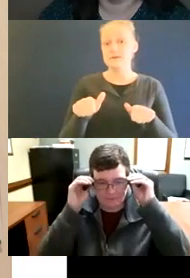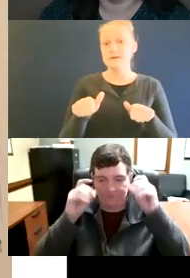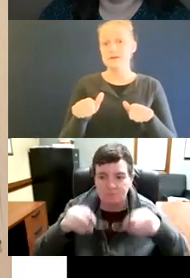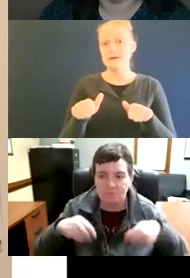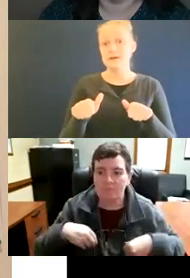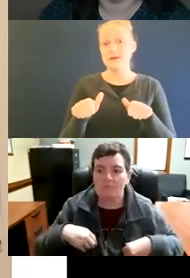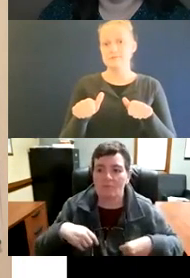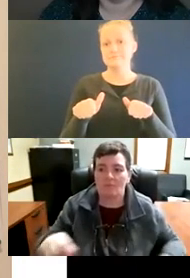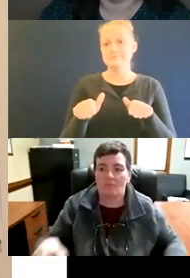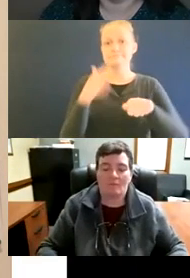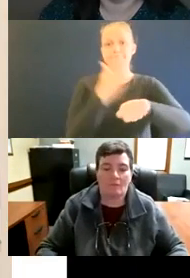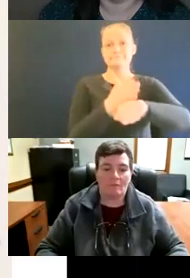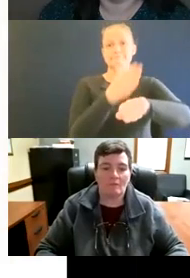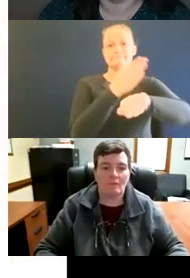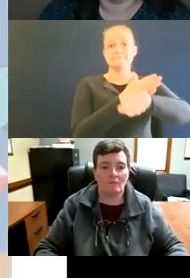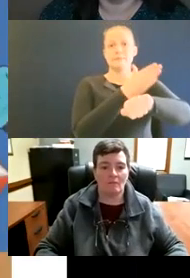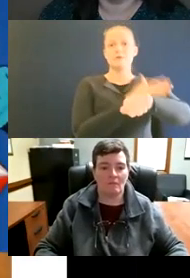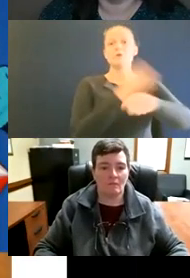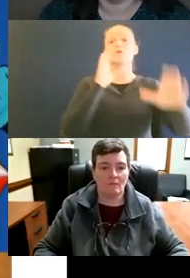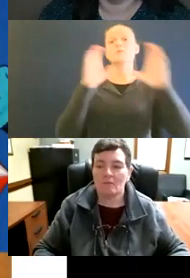become an effective communicator.